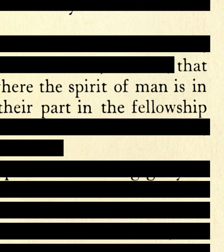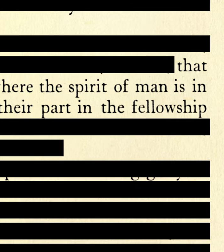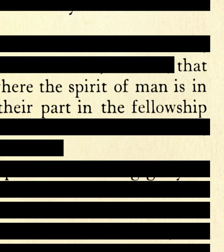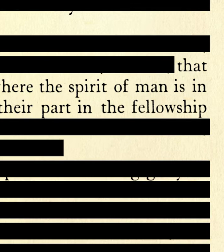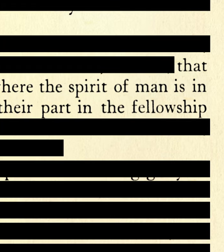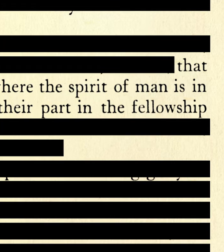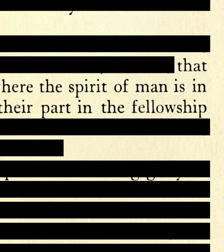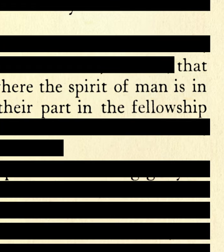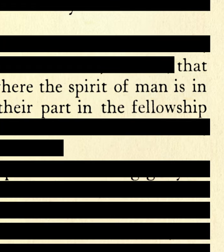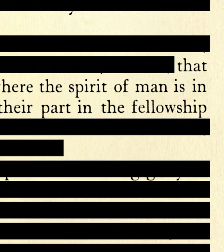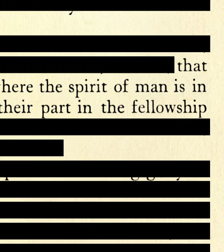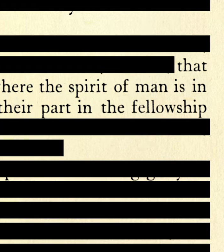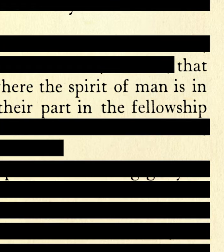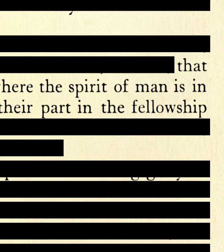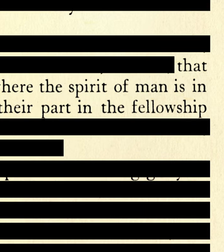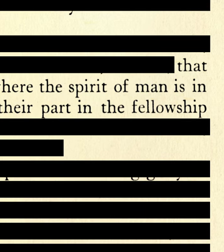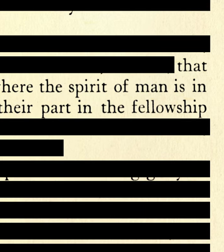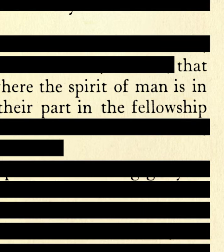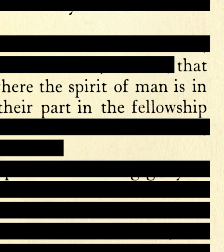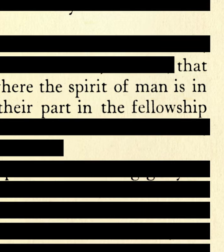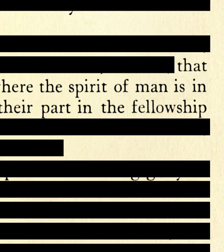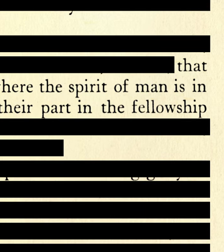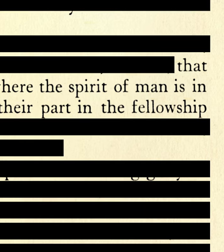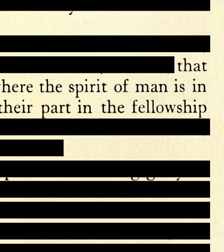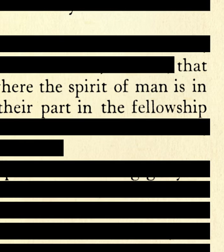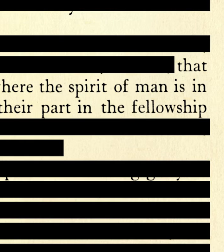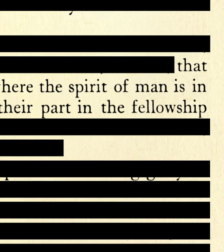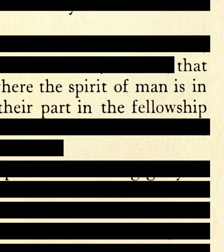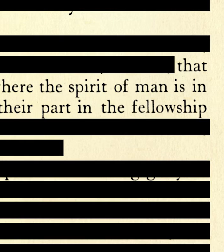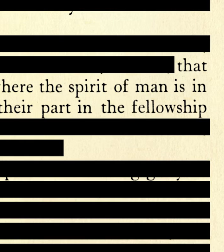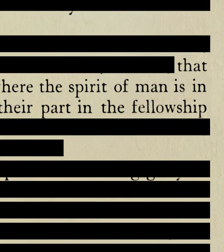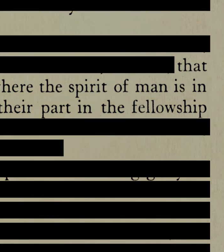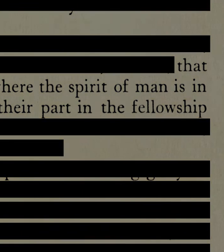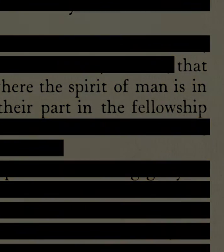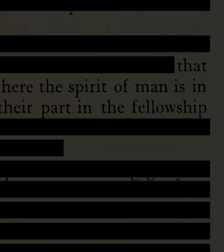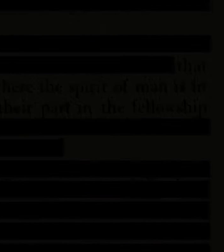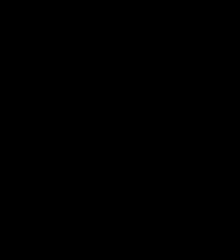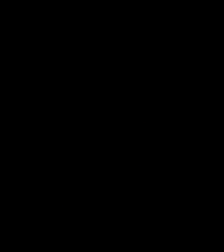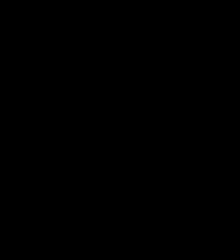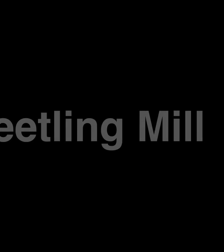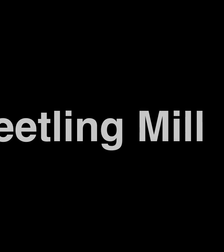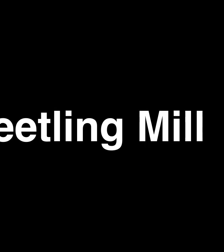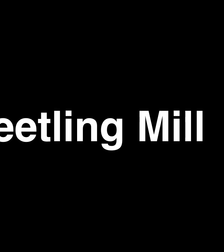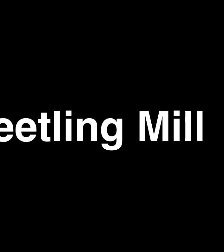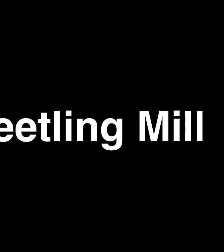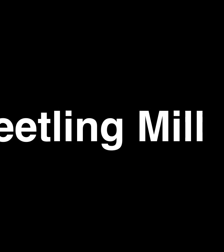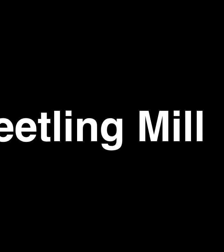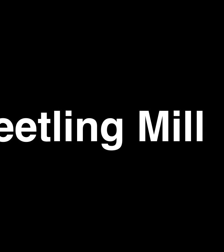fellowship of hill and wind and sunshine.